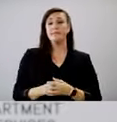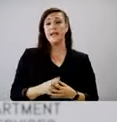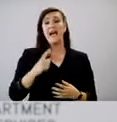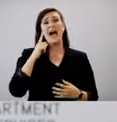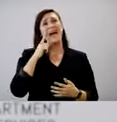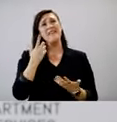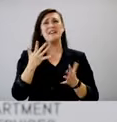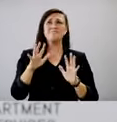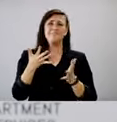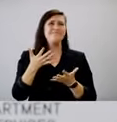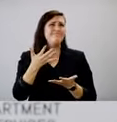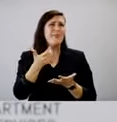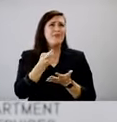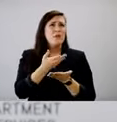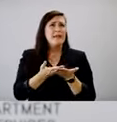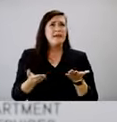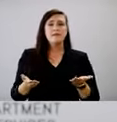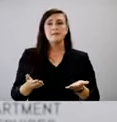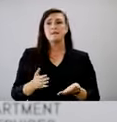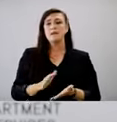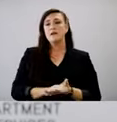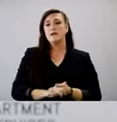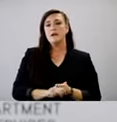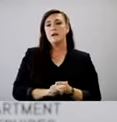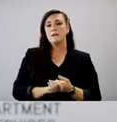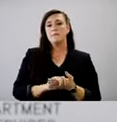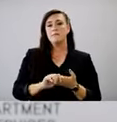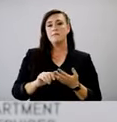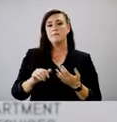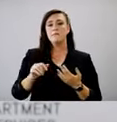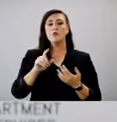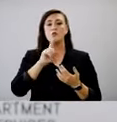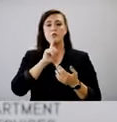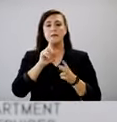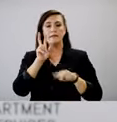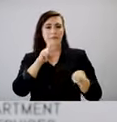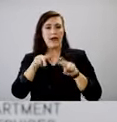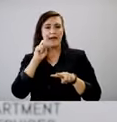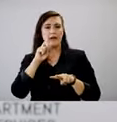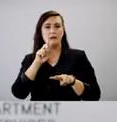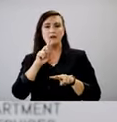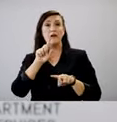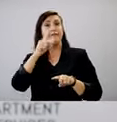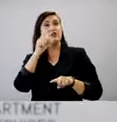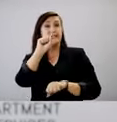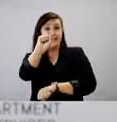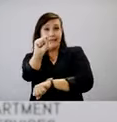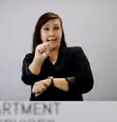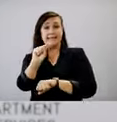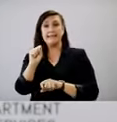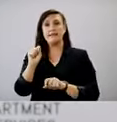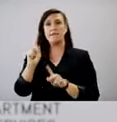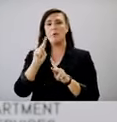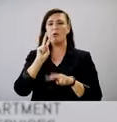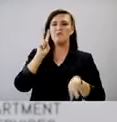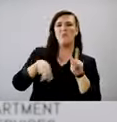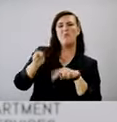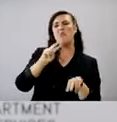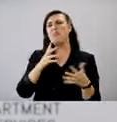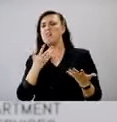of both, or a number of things when you look at it. So I think yes, they're looking at